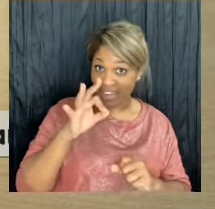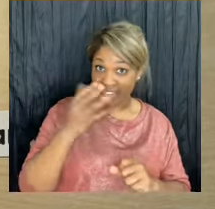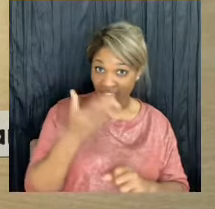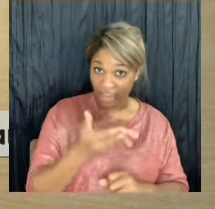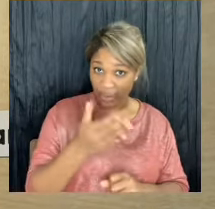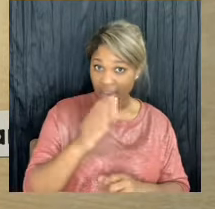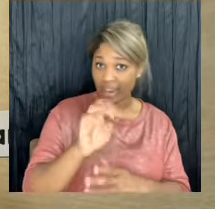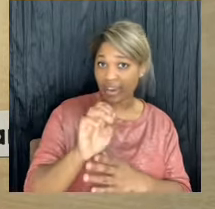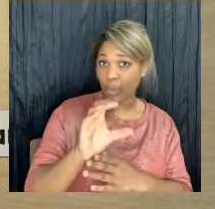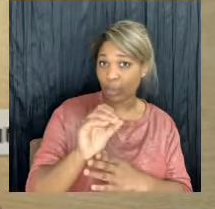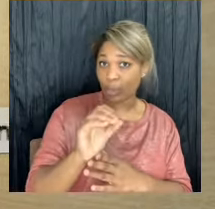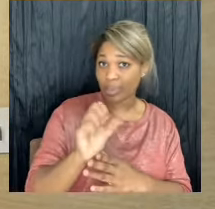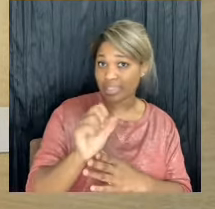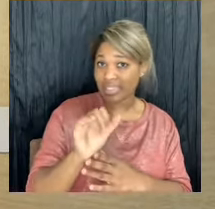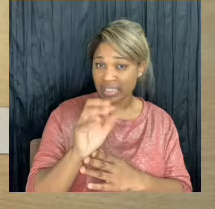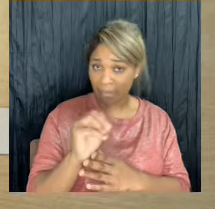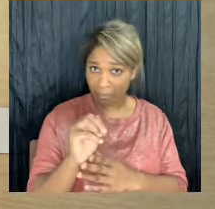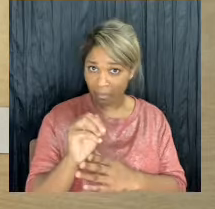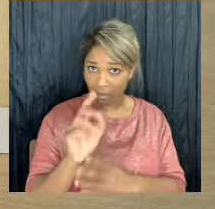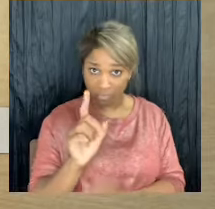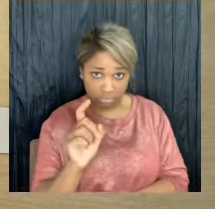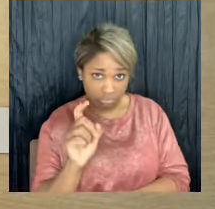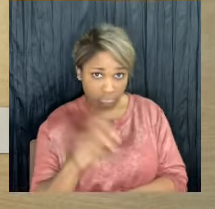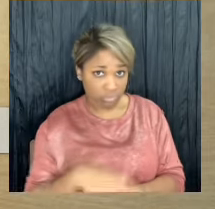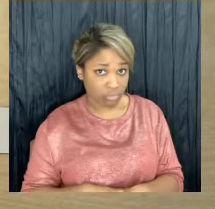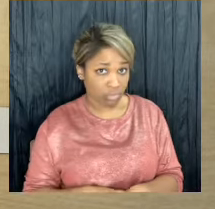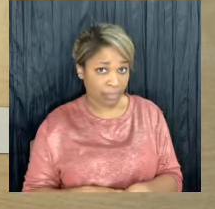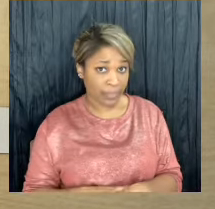ecosystem in the ocean?